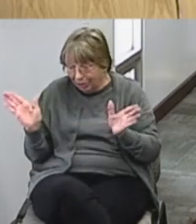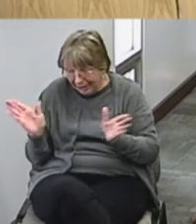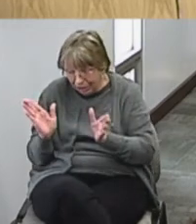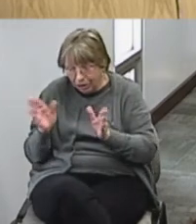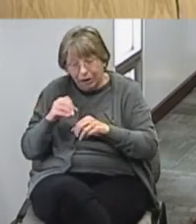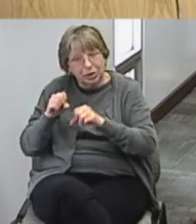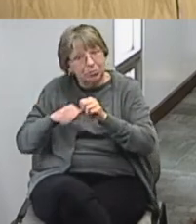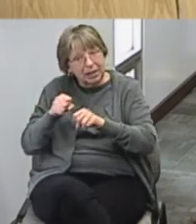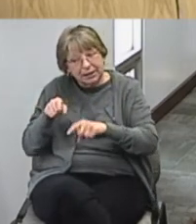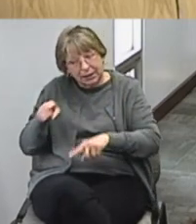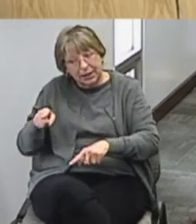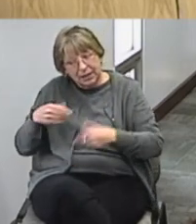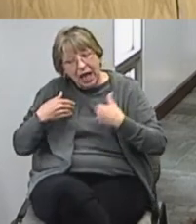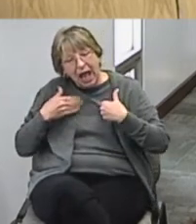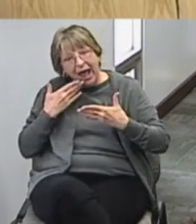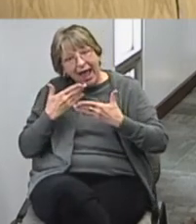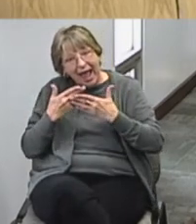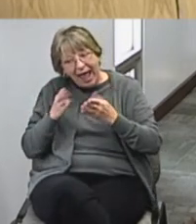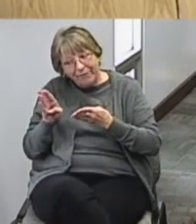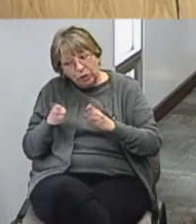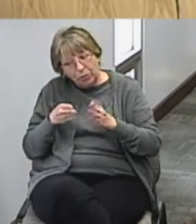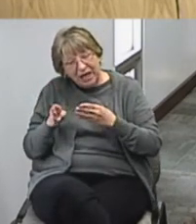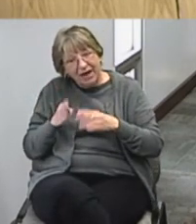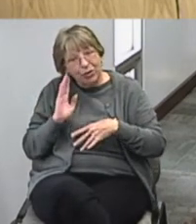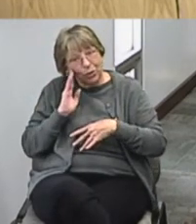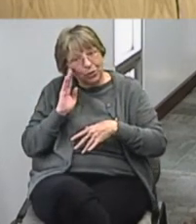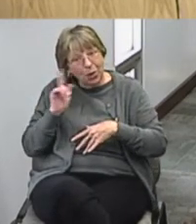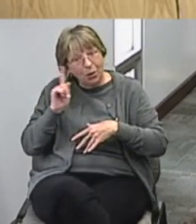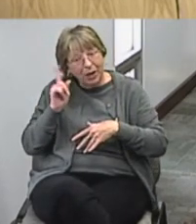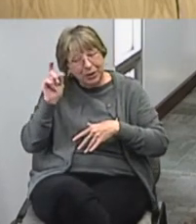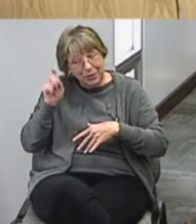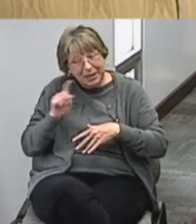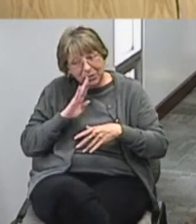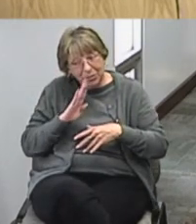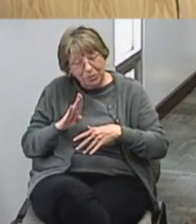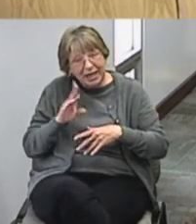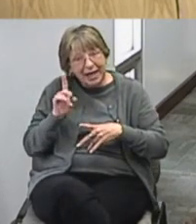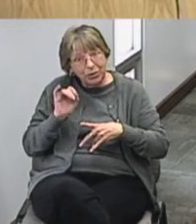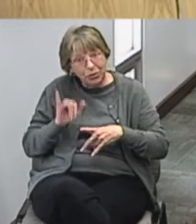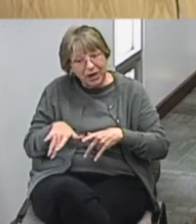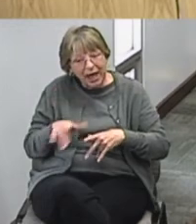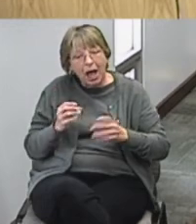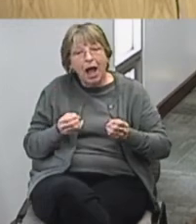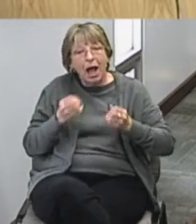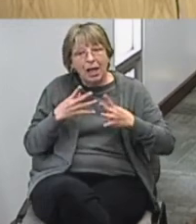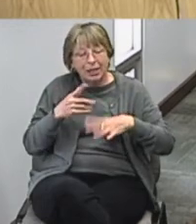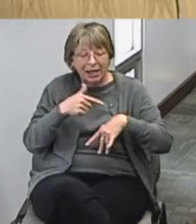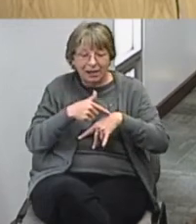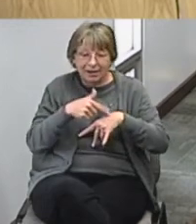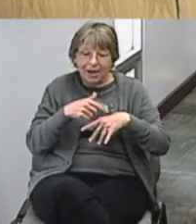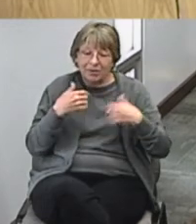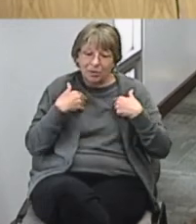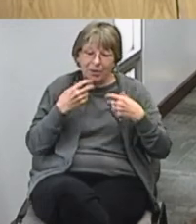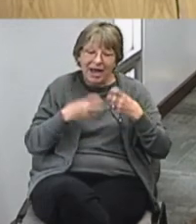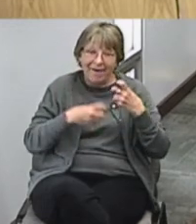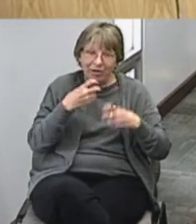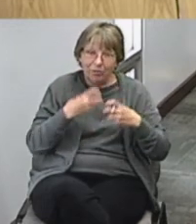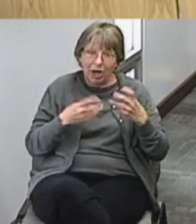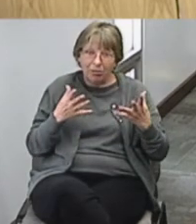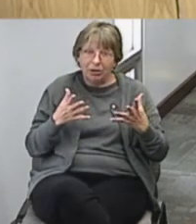good behavior as well. Know where you're supposed to be and do all that. I think a lot of the confrontations and things come from